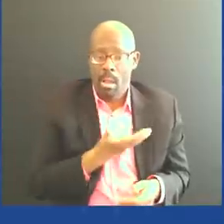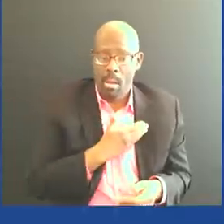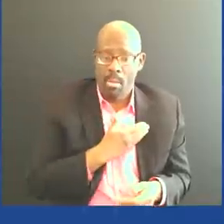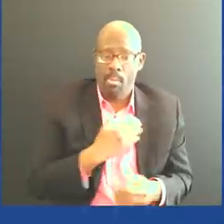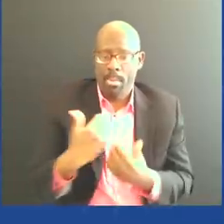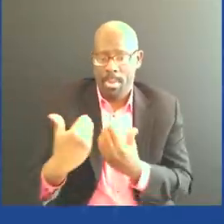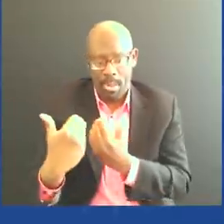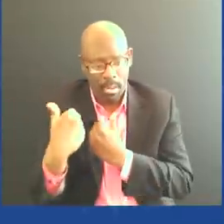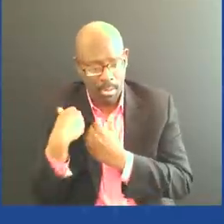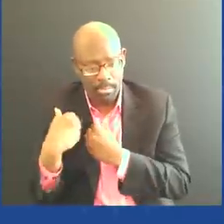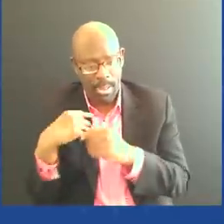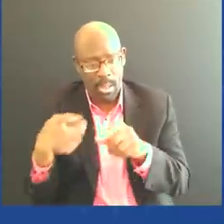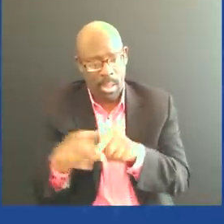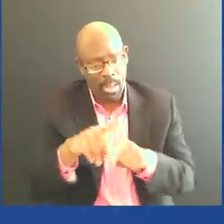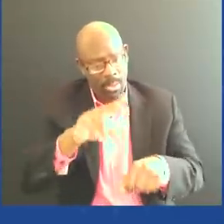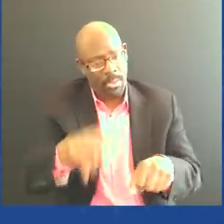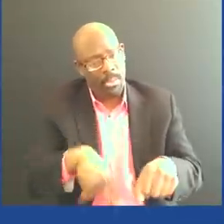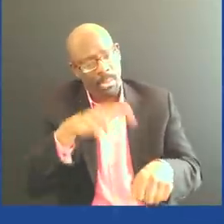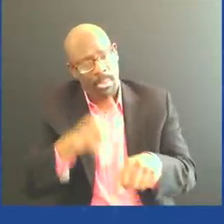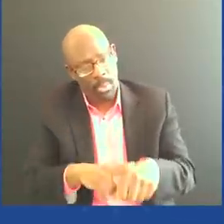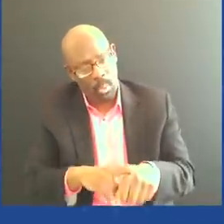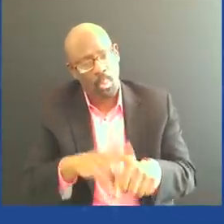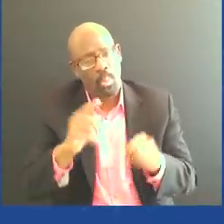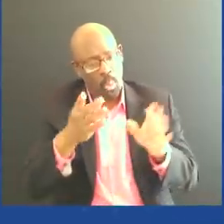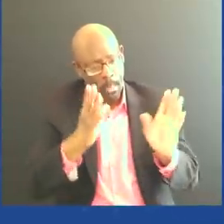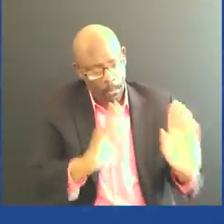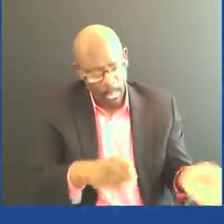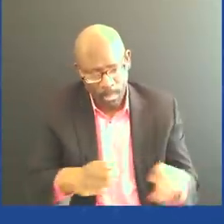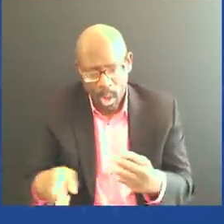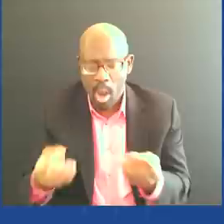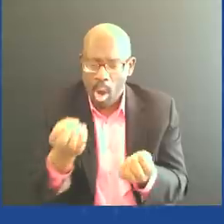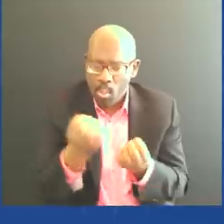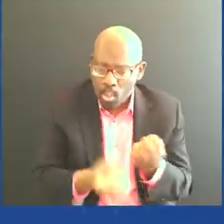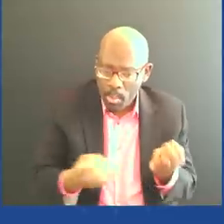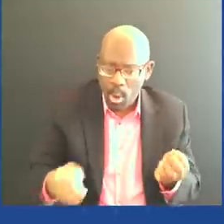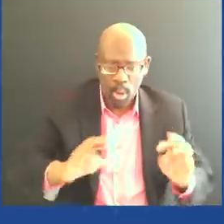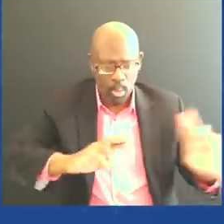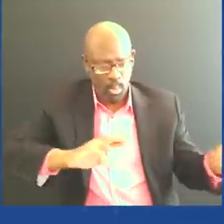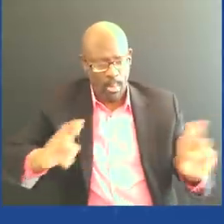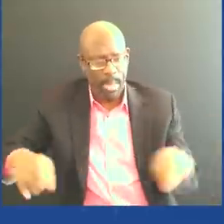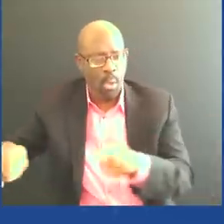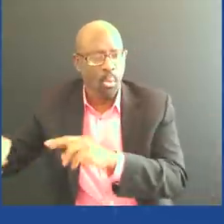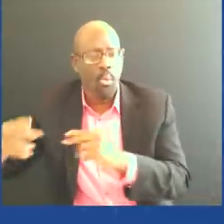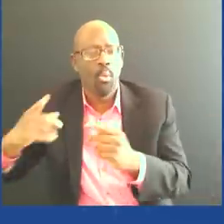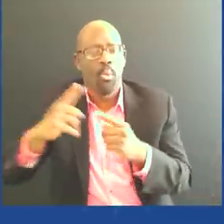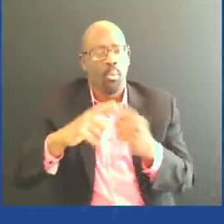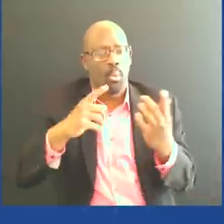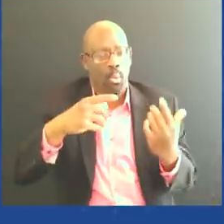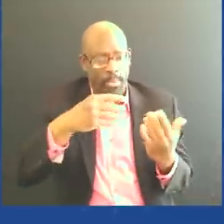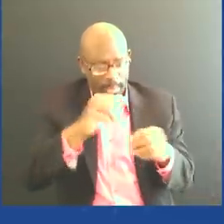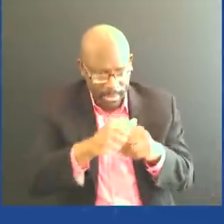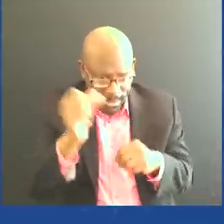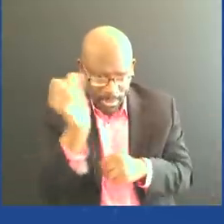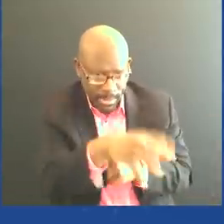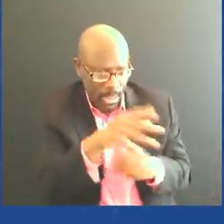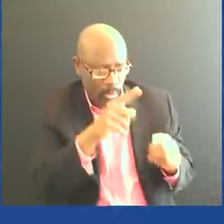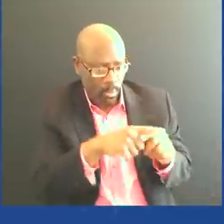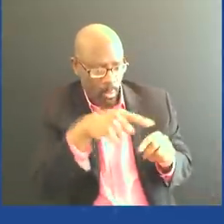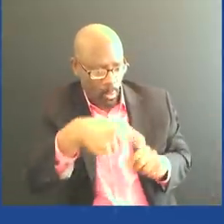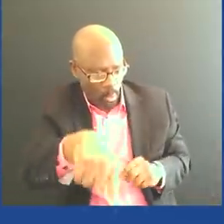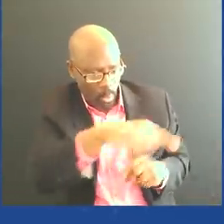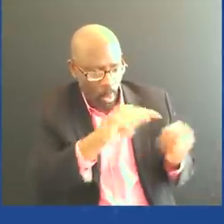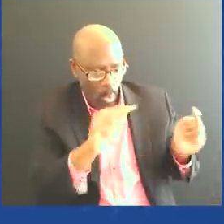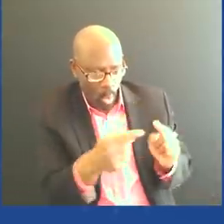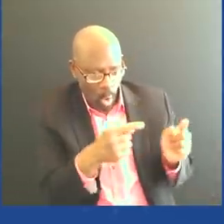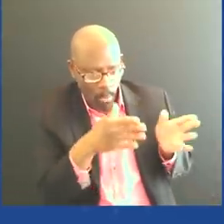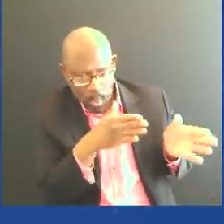to prepare and equip those troops that we send into harm's way and to care for them and their families when they return home.